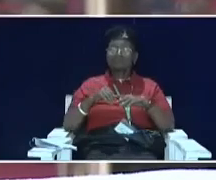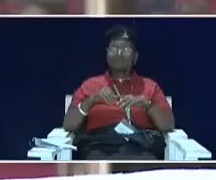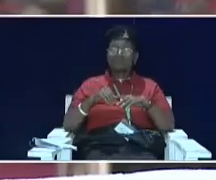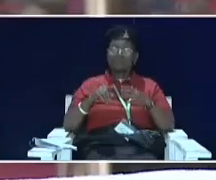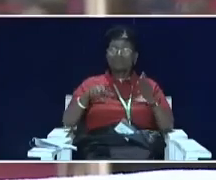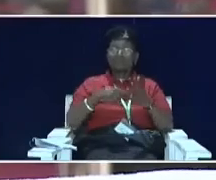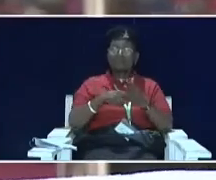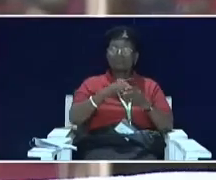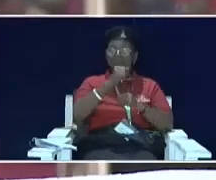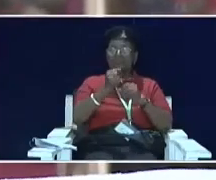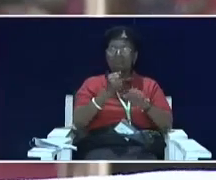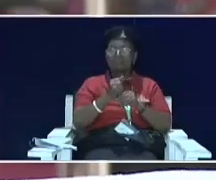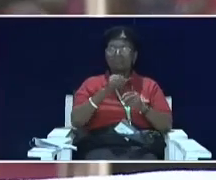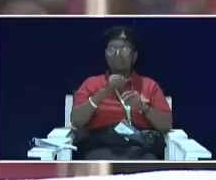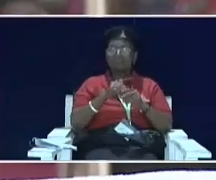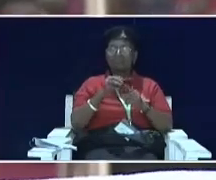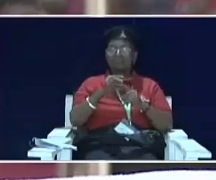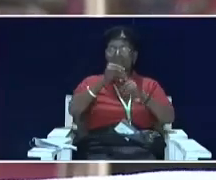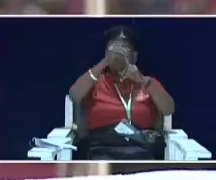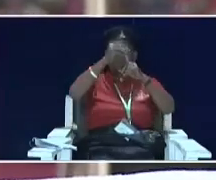This year in particular,